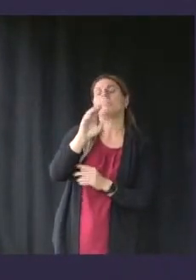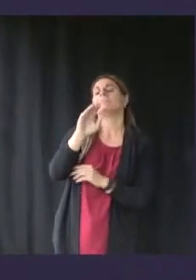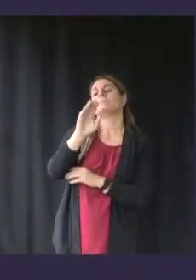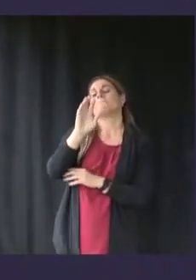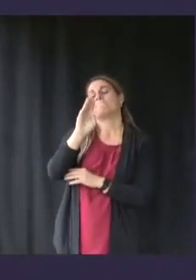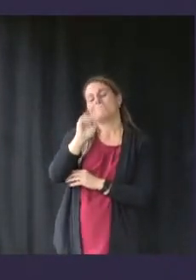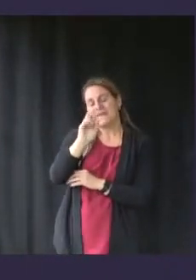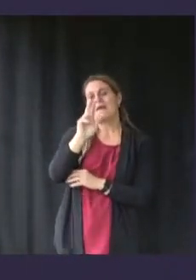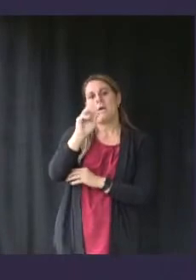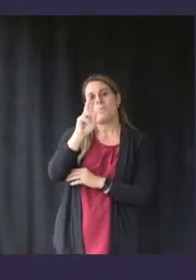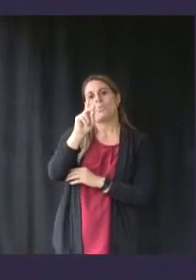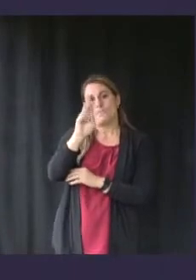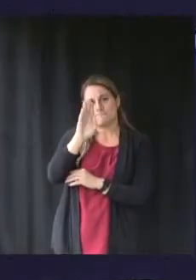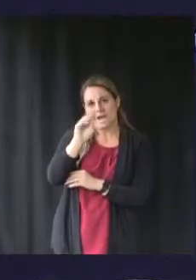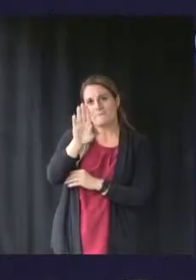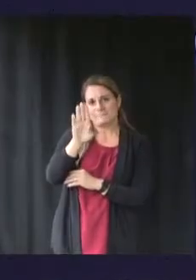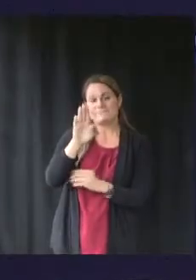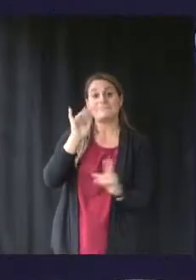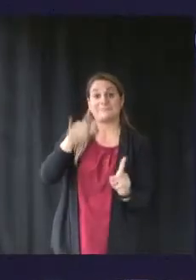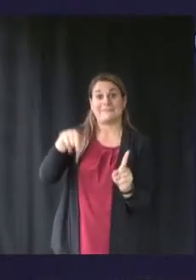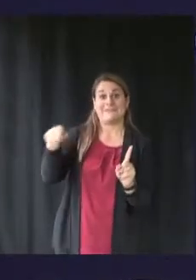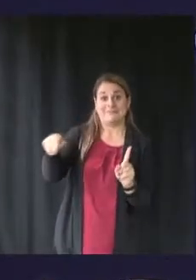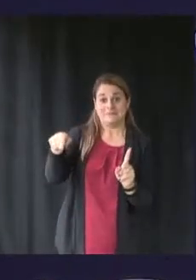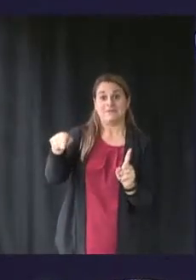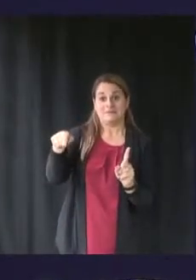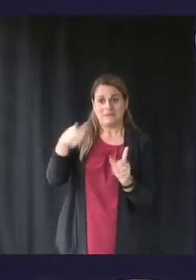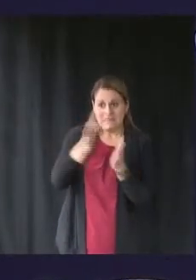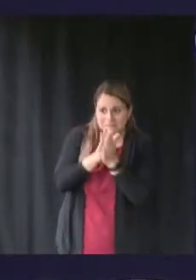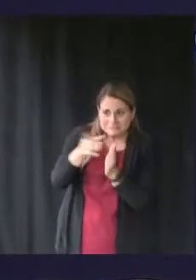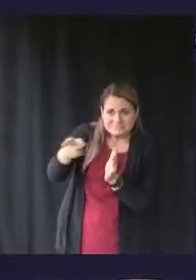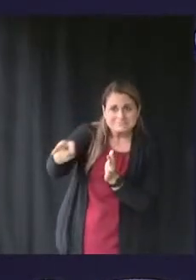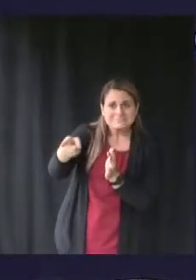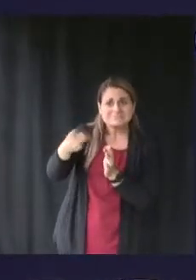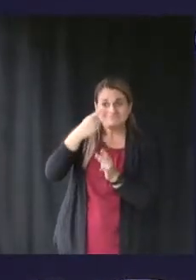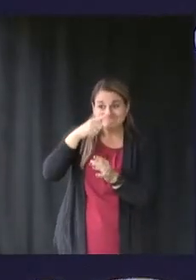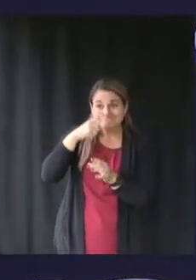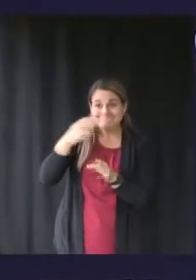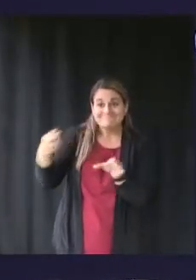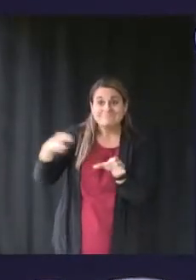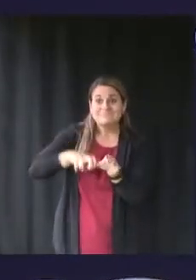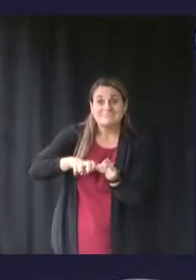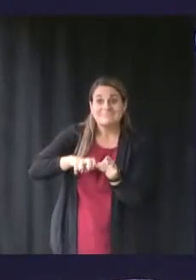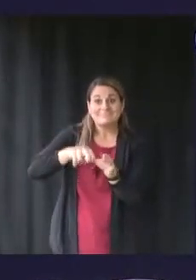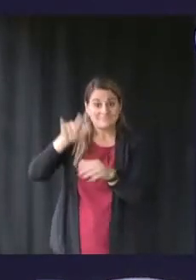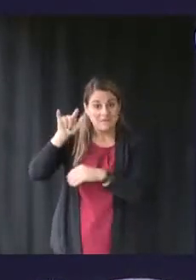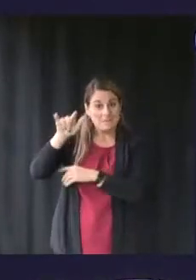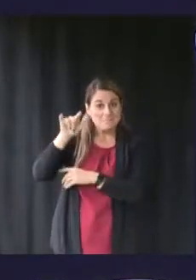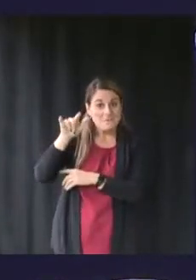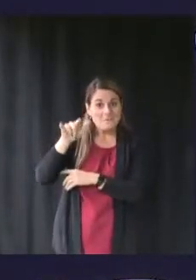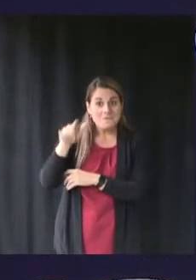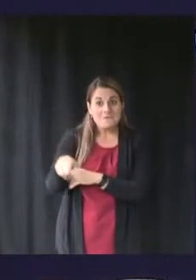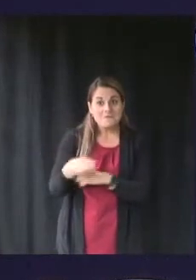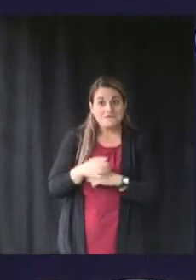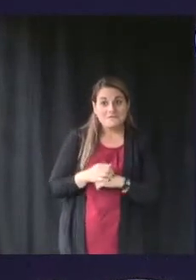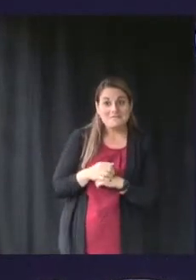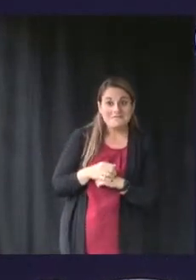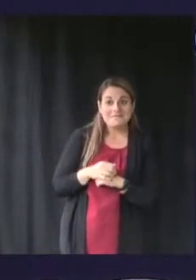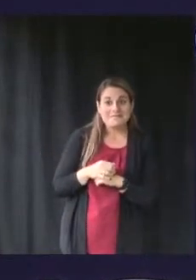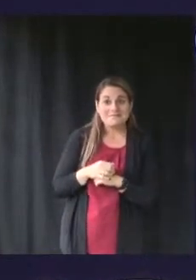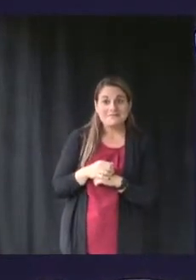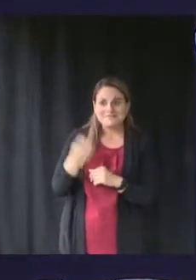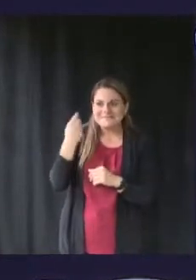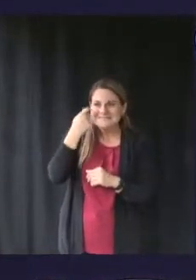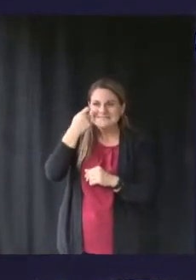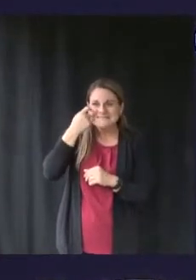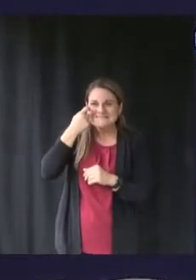to get to even open the airport. God's truth. Remember that, Chris? Here, he's just been there 2 years. He was